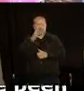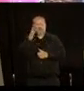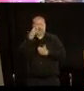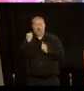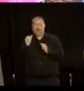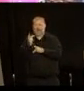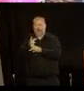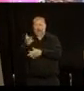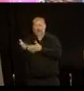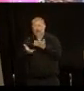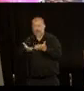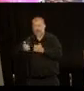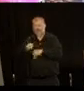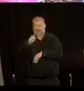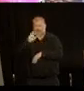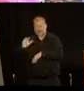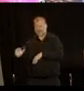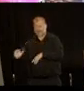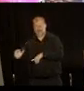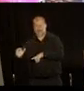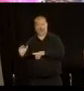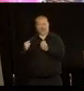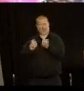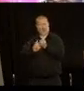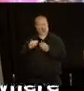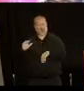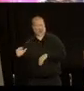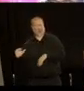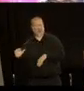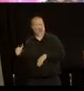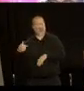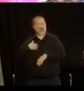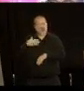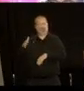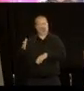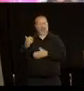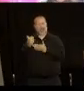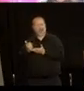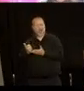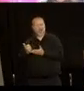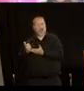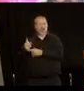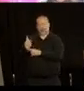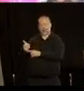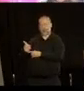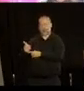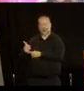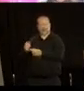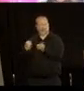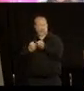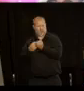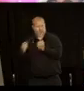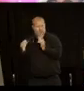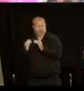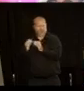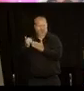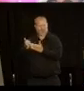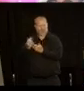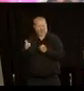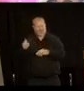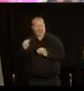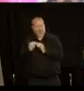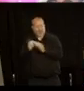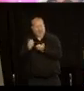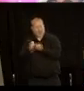trying to do everything that they can to support their child, that we're there to meet them in that moment and make sure additional resources